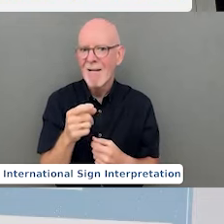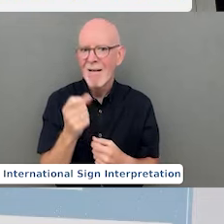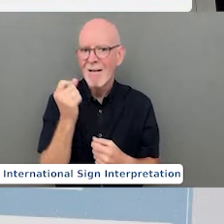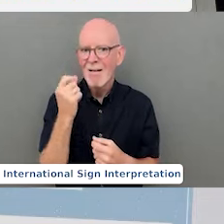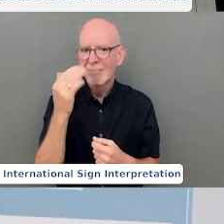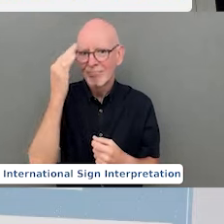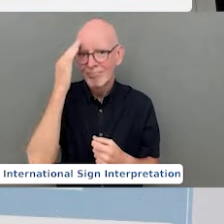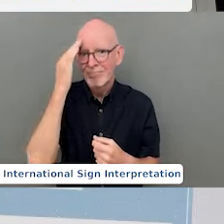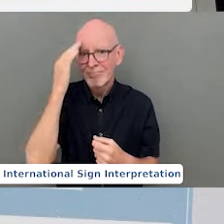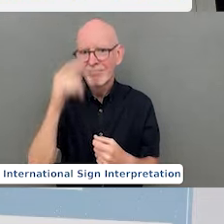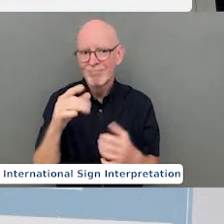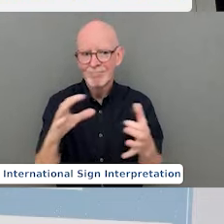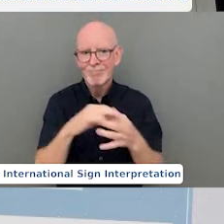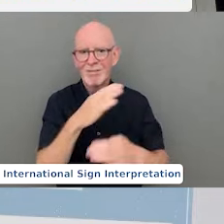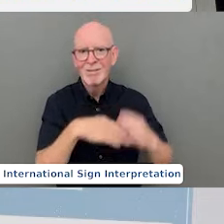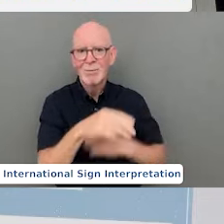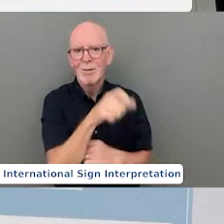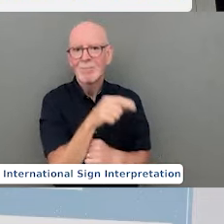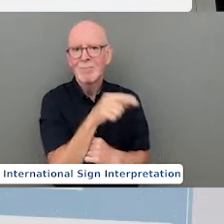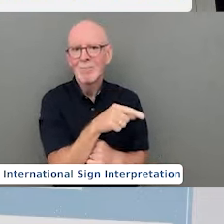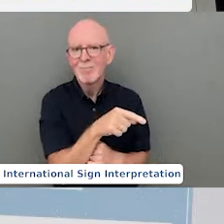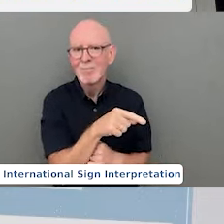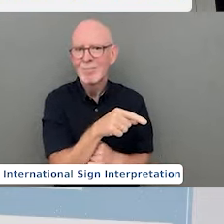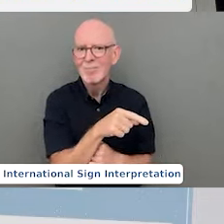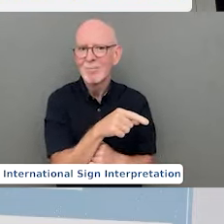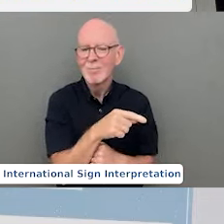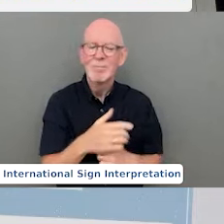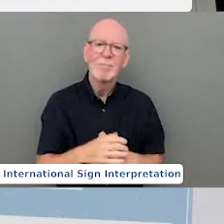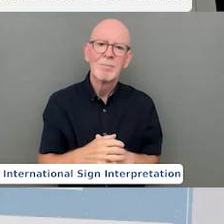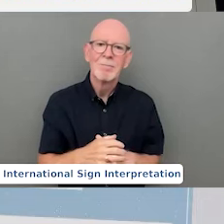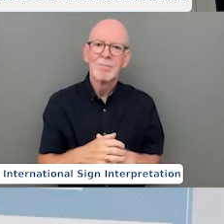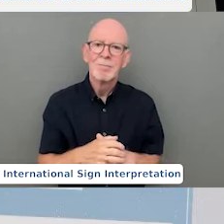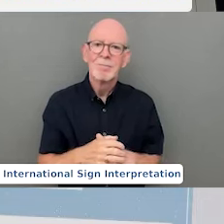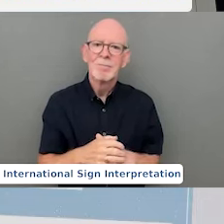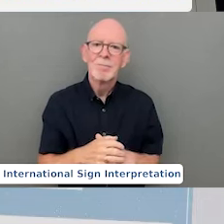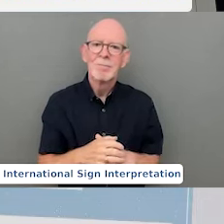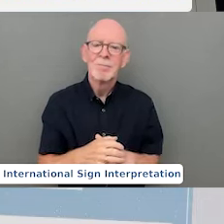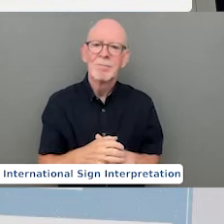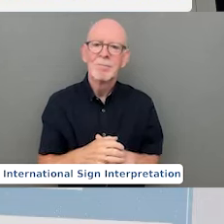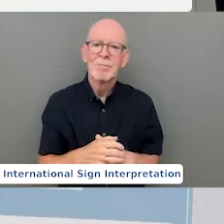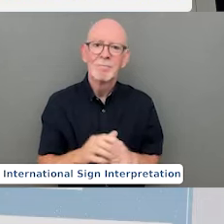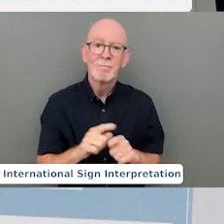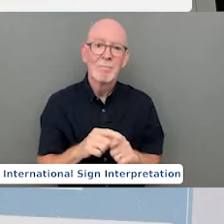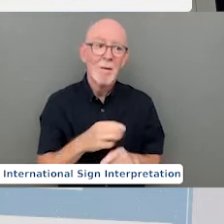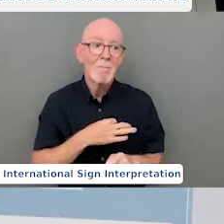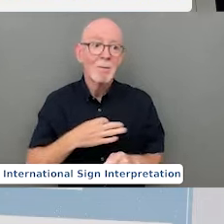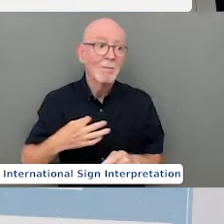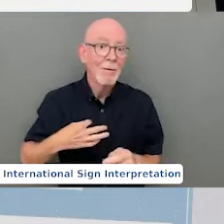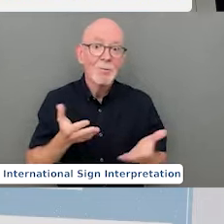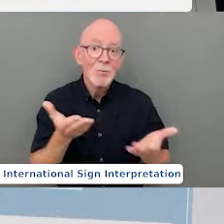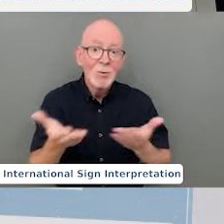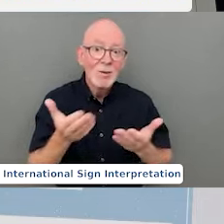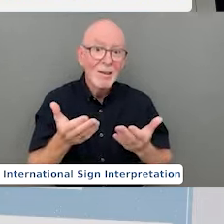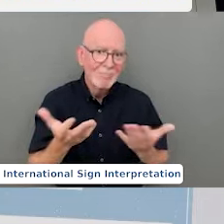the card, and we also have the digital card in form of applications that it can verify them as